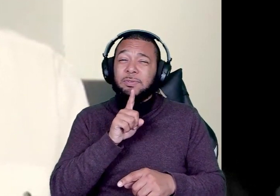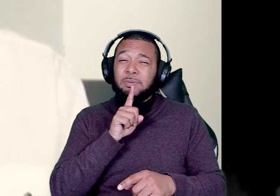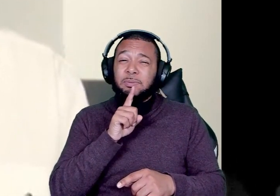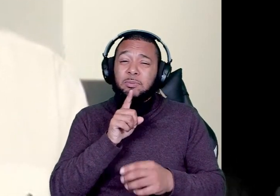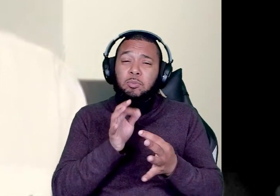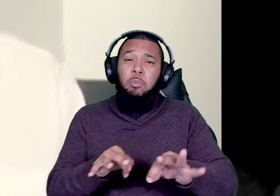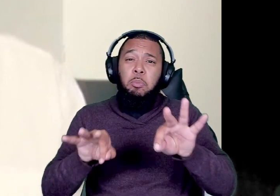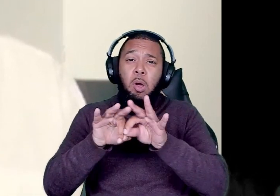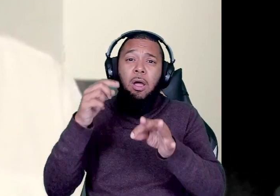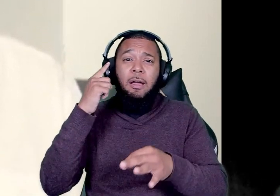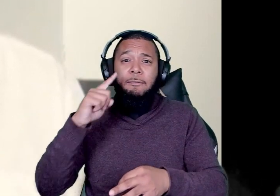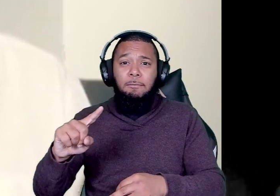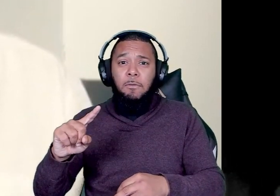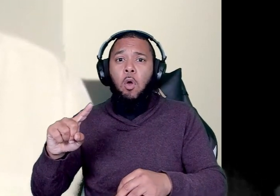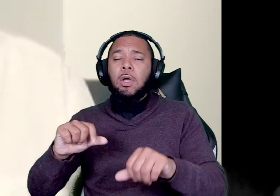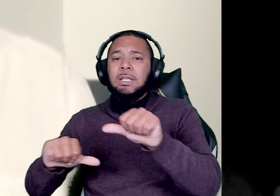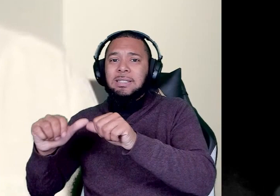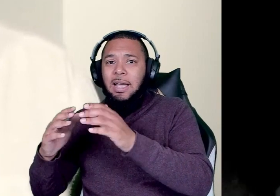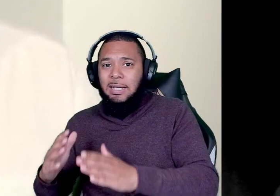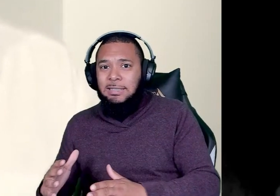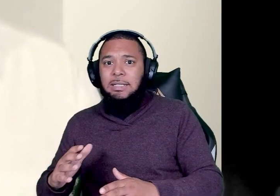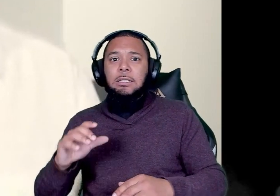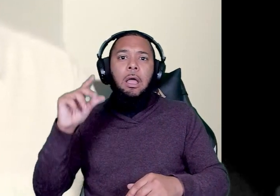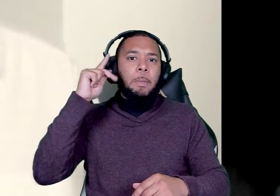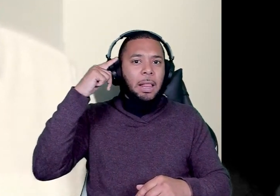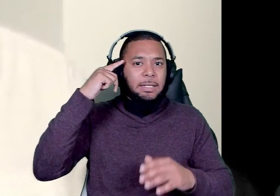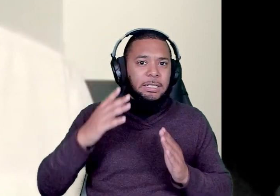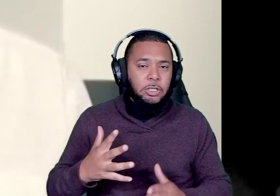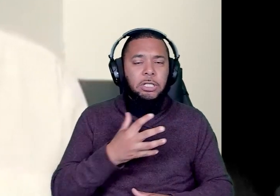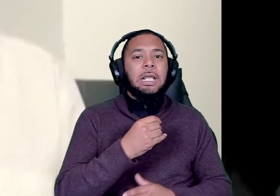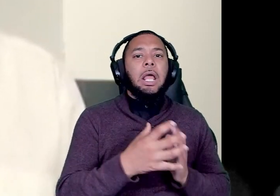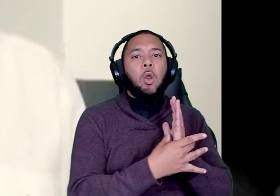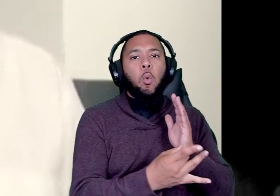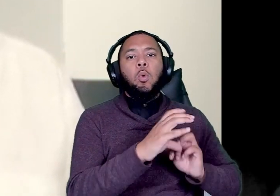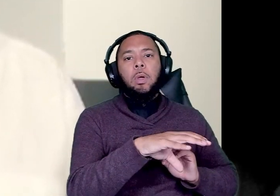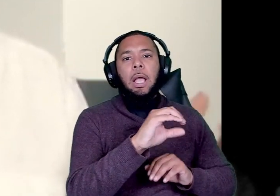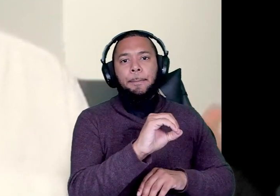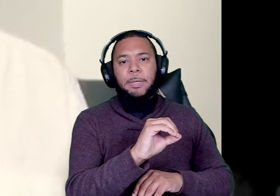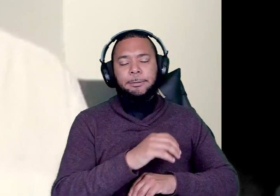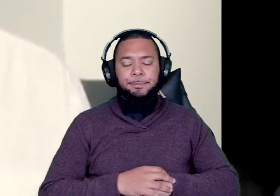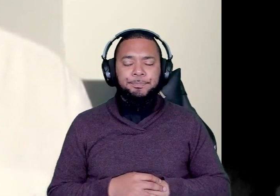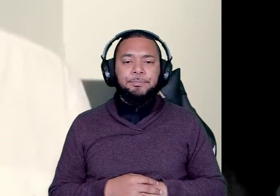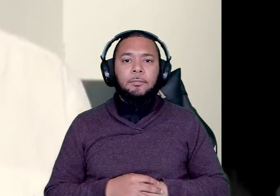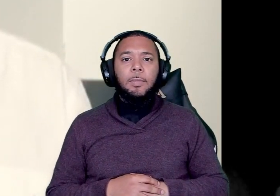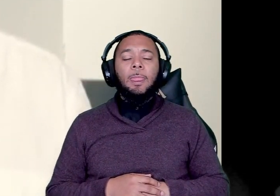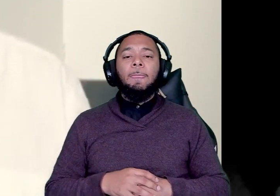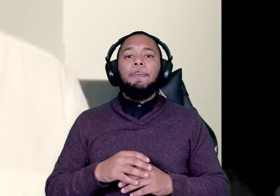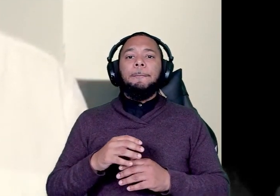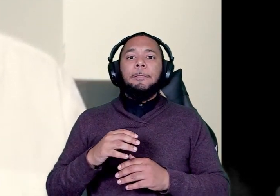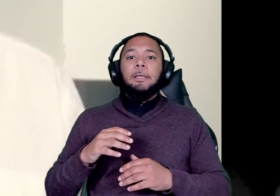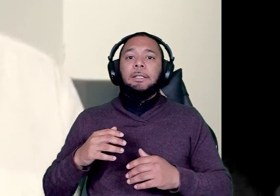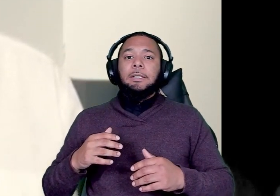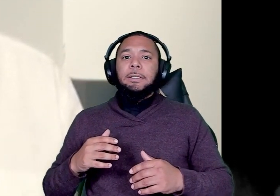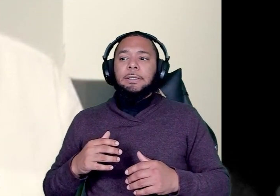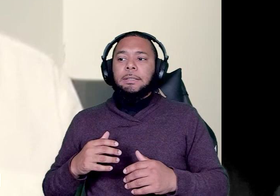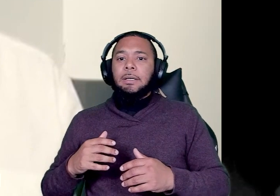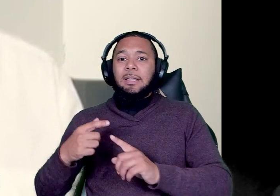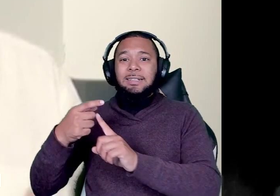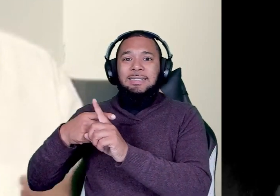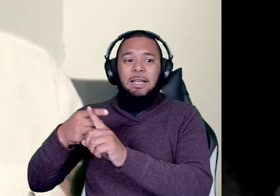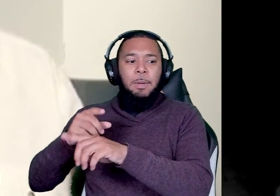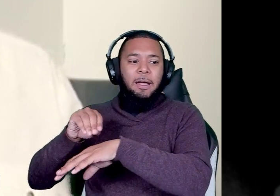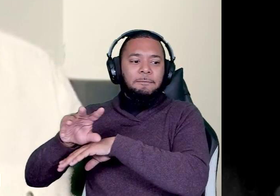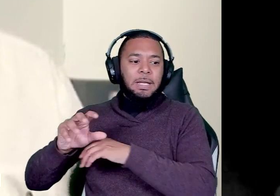and oil companies and politicians. Climate change resulting in less species diversity is another issue for the